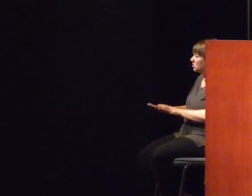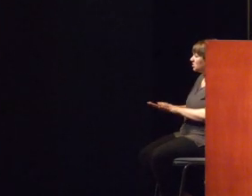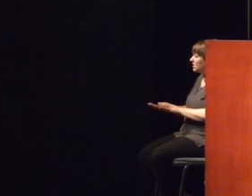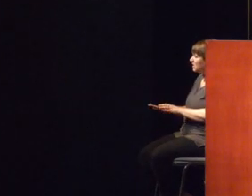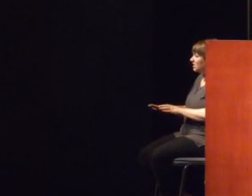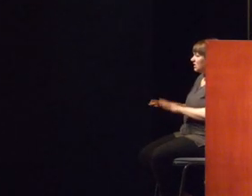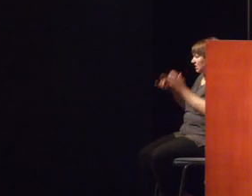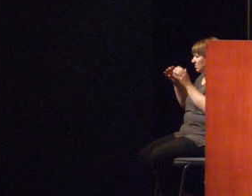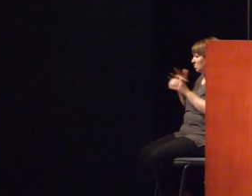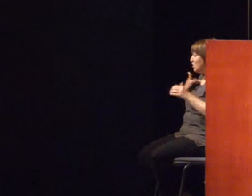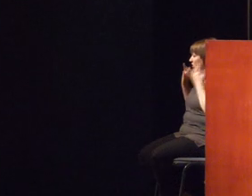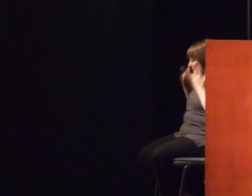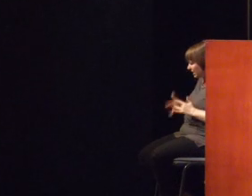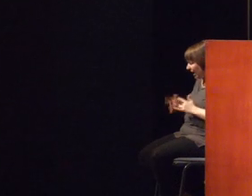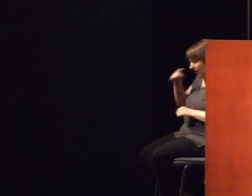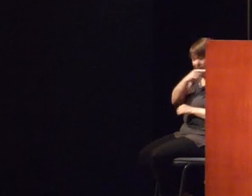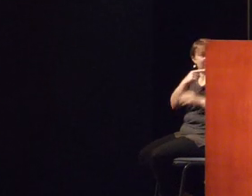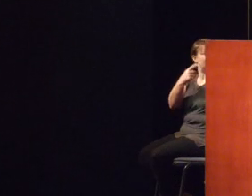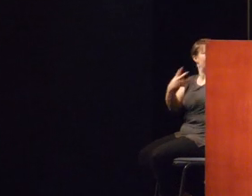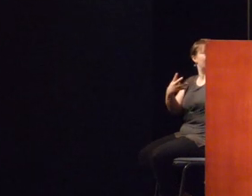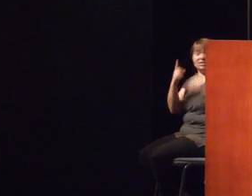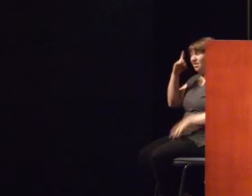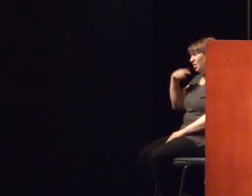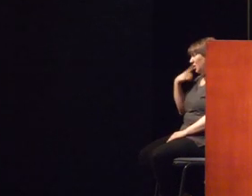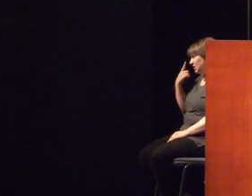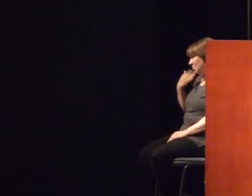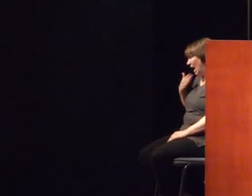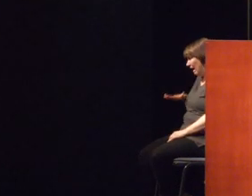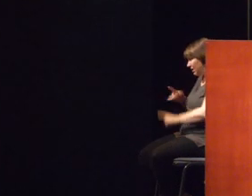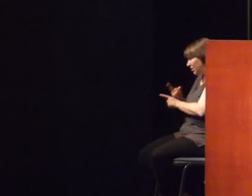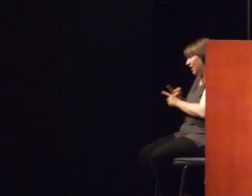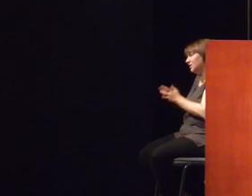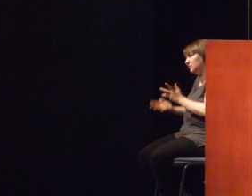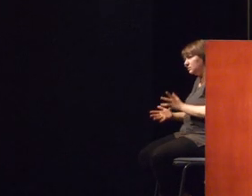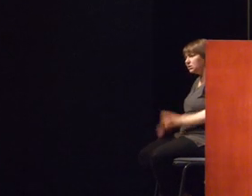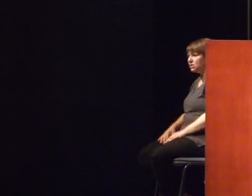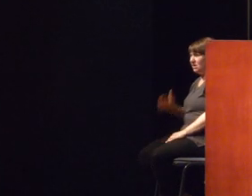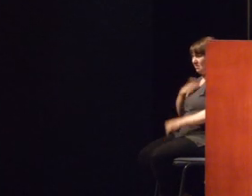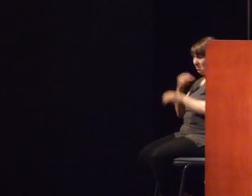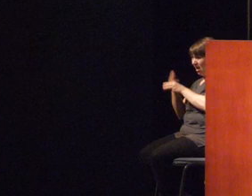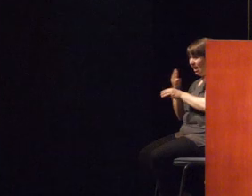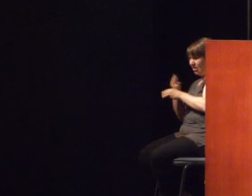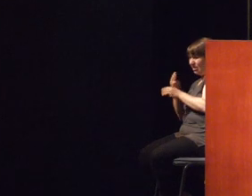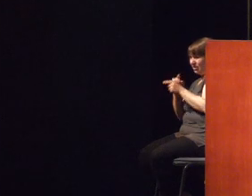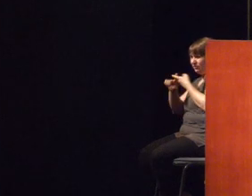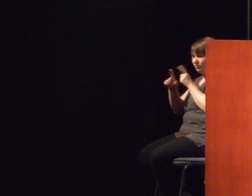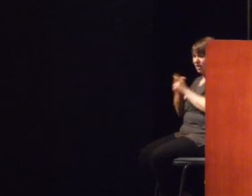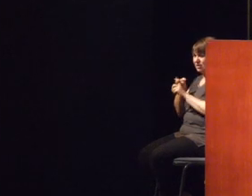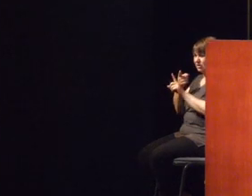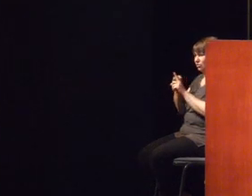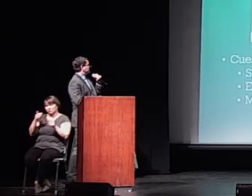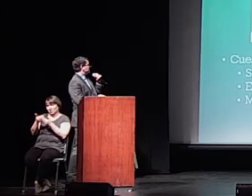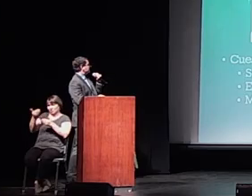The graph initially looks frightening. My math colleagues from my former